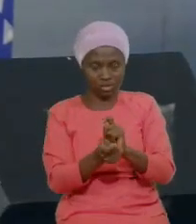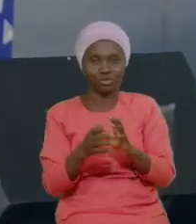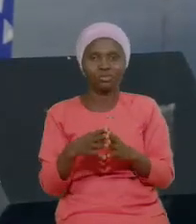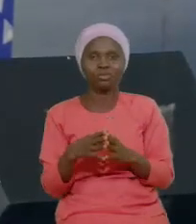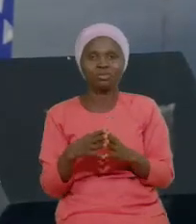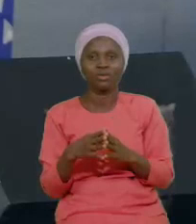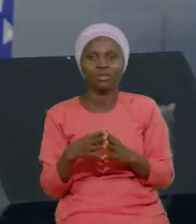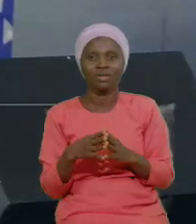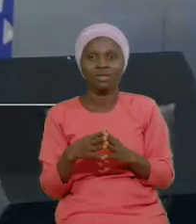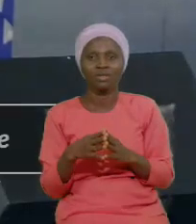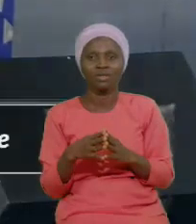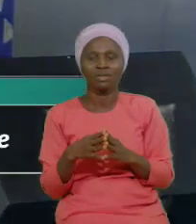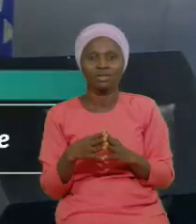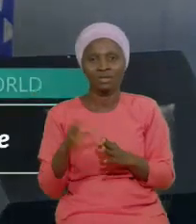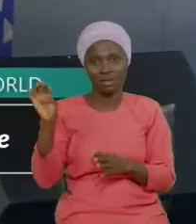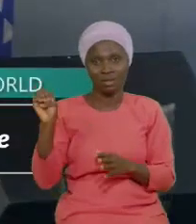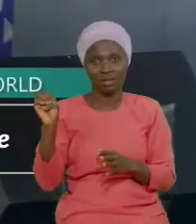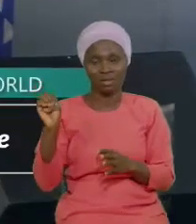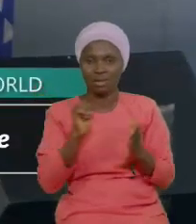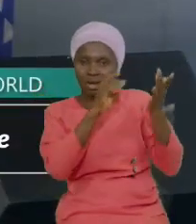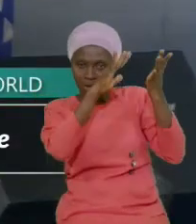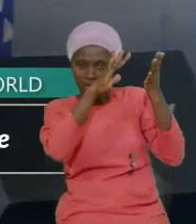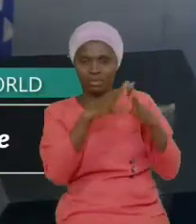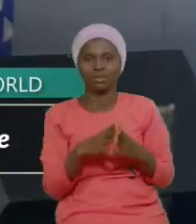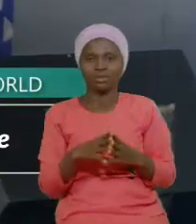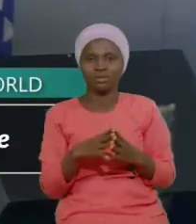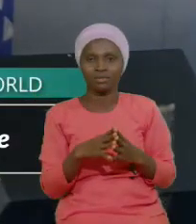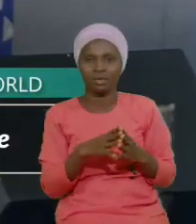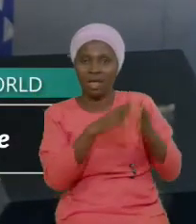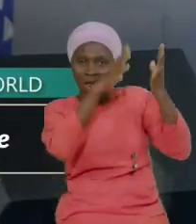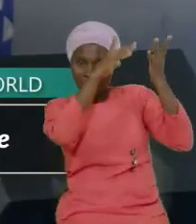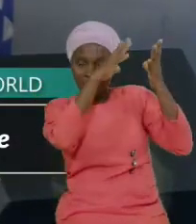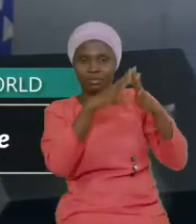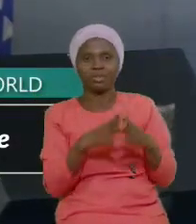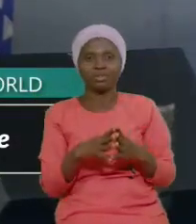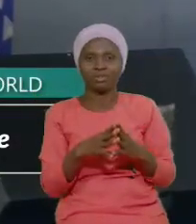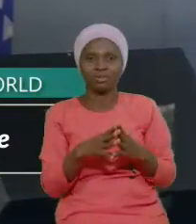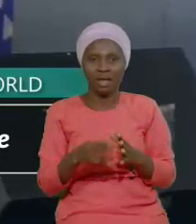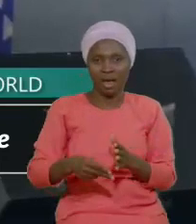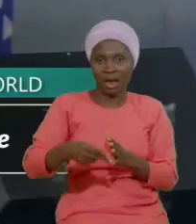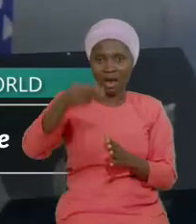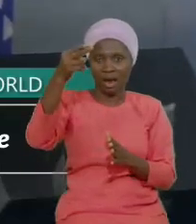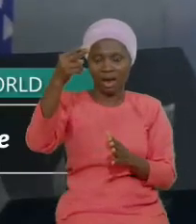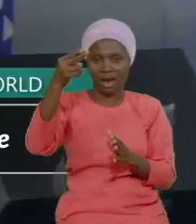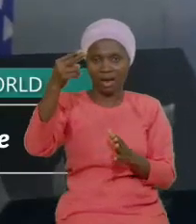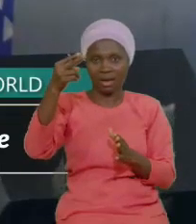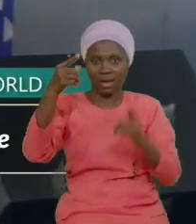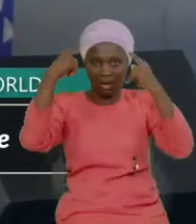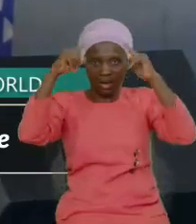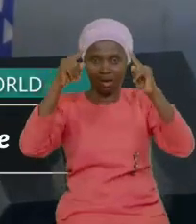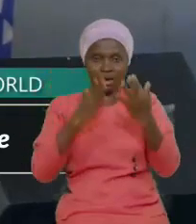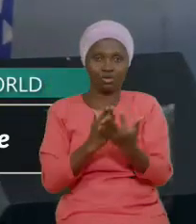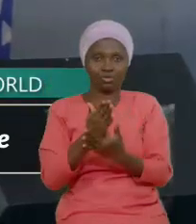change. E, expect high achievement through grace.